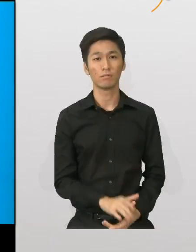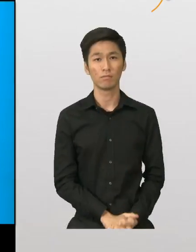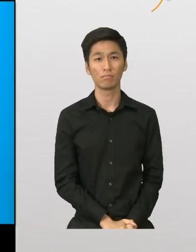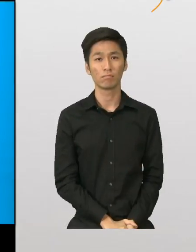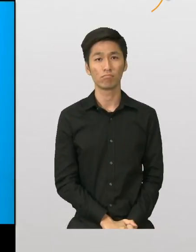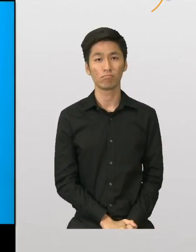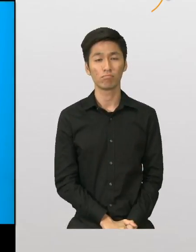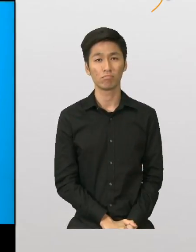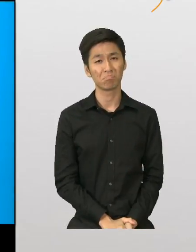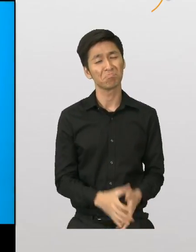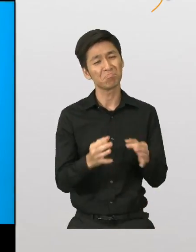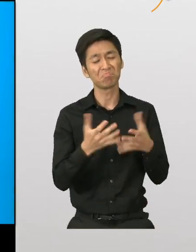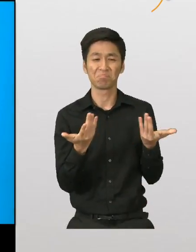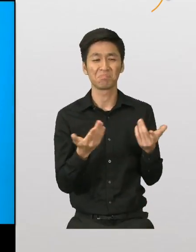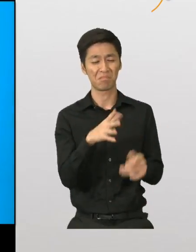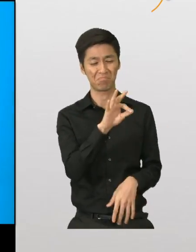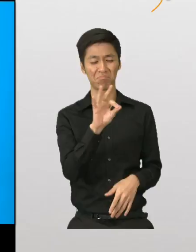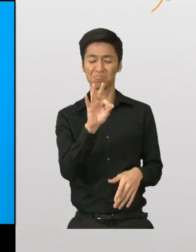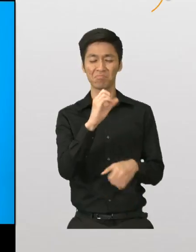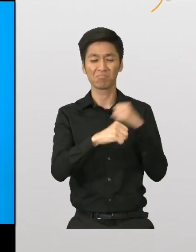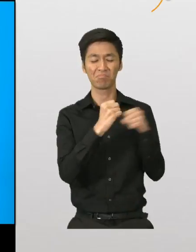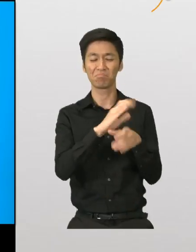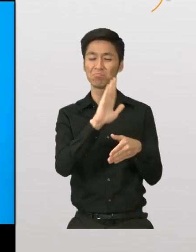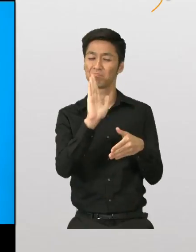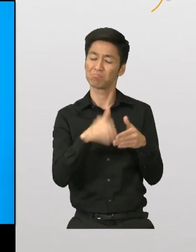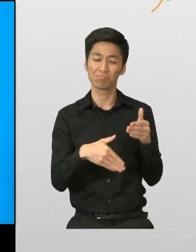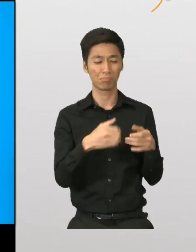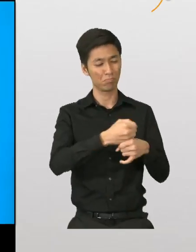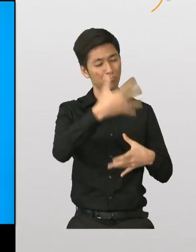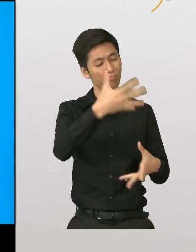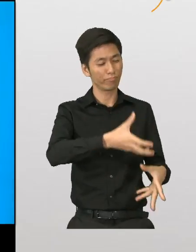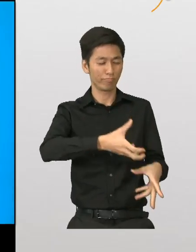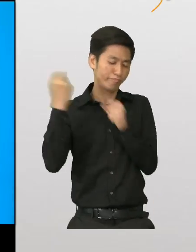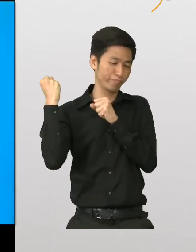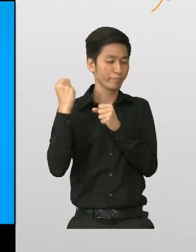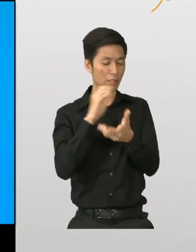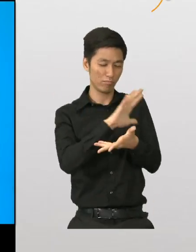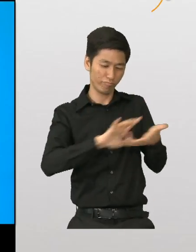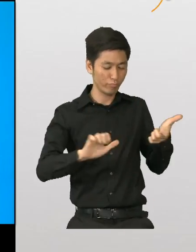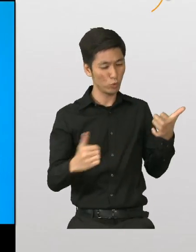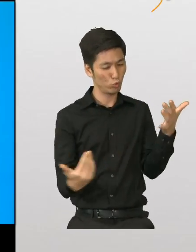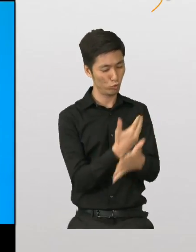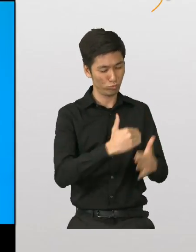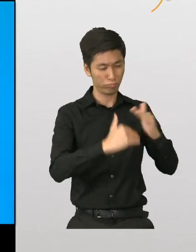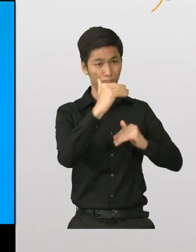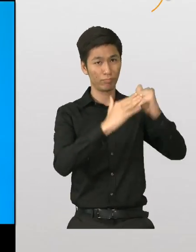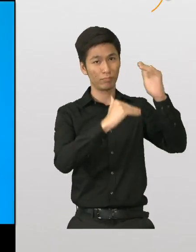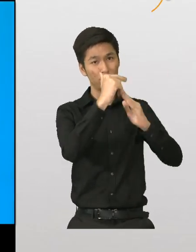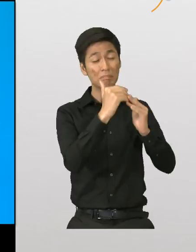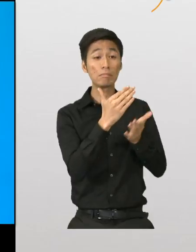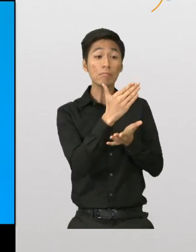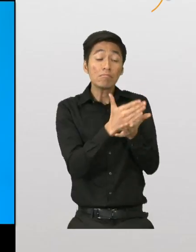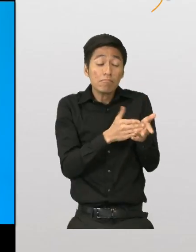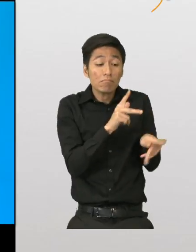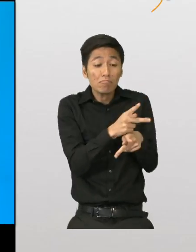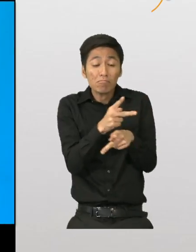So it's better to let the leases expire, take the blocks back, demolish, rebuild afresh. We may keep a few blocks for historical